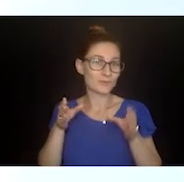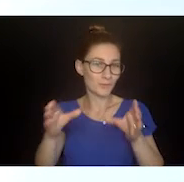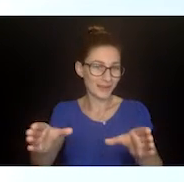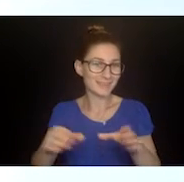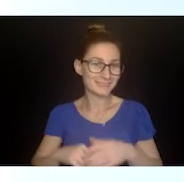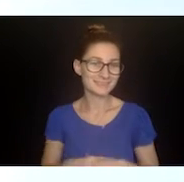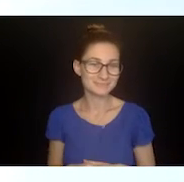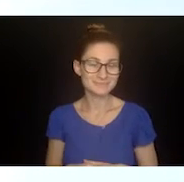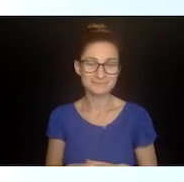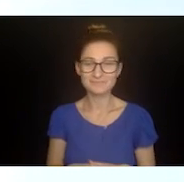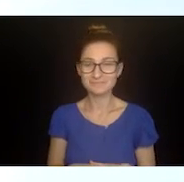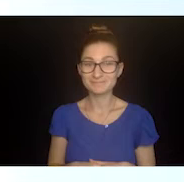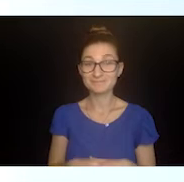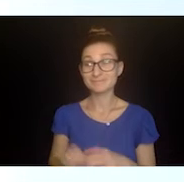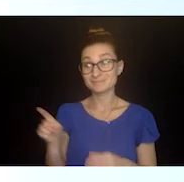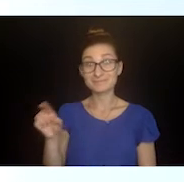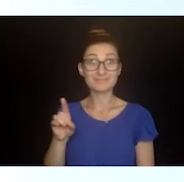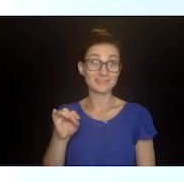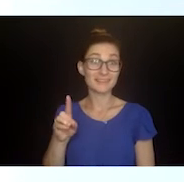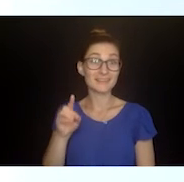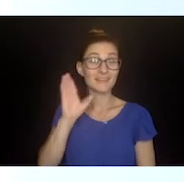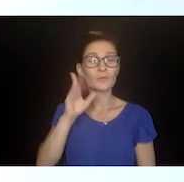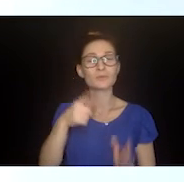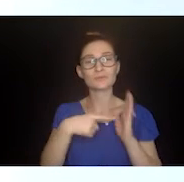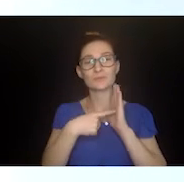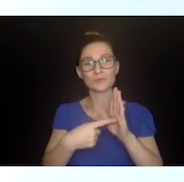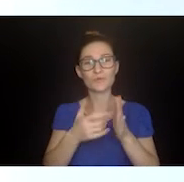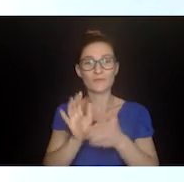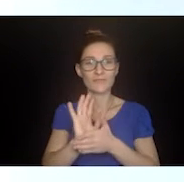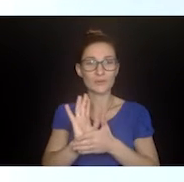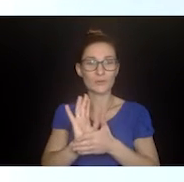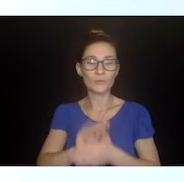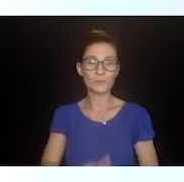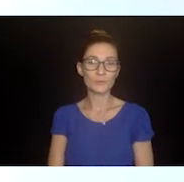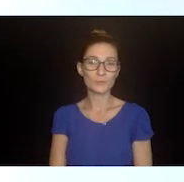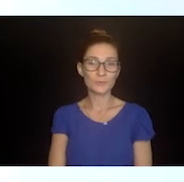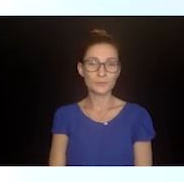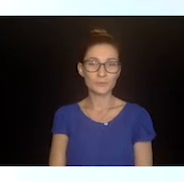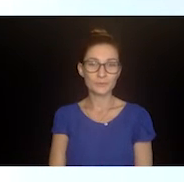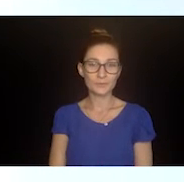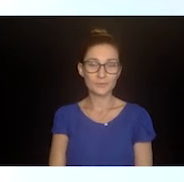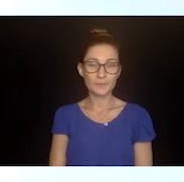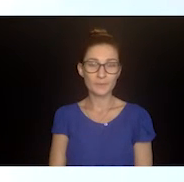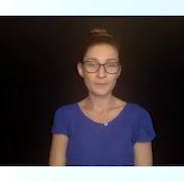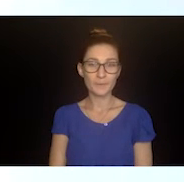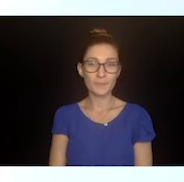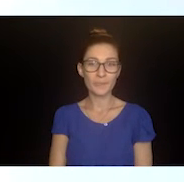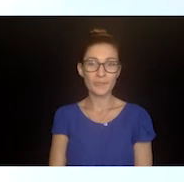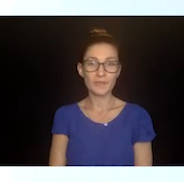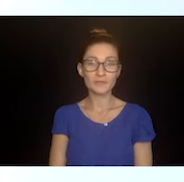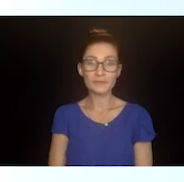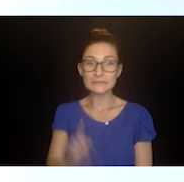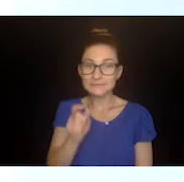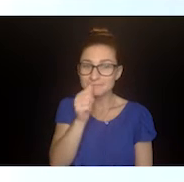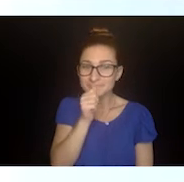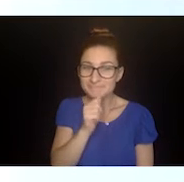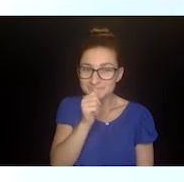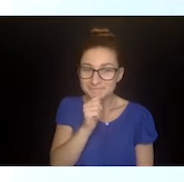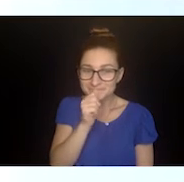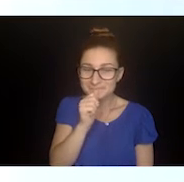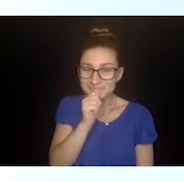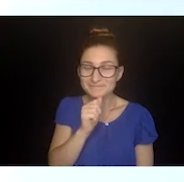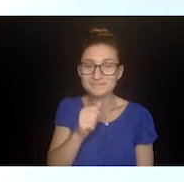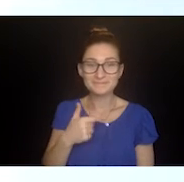And I'm going to share a video with you about that. And so just bear with